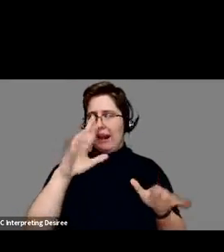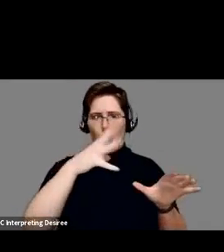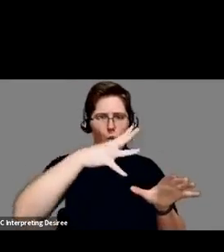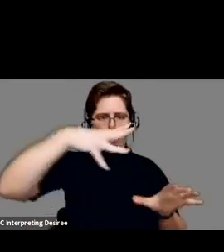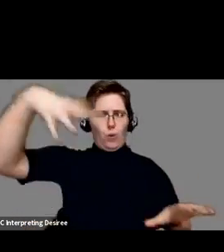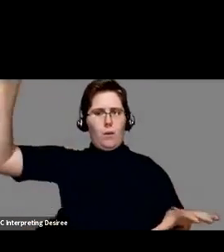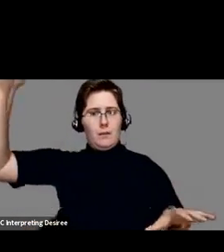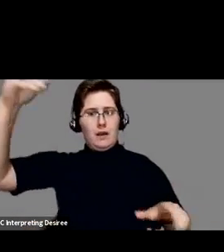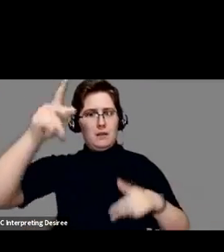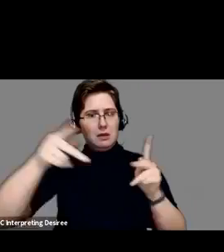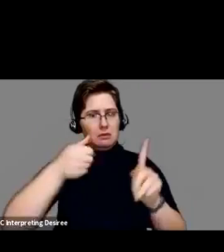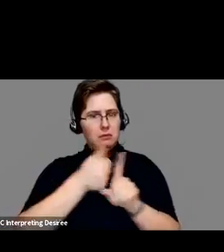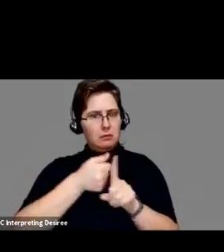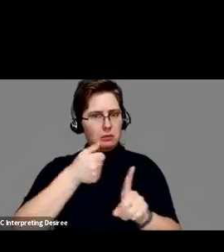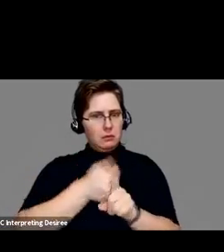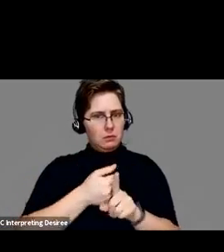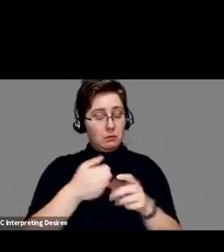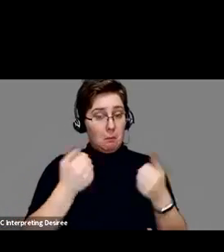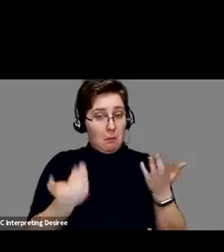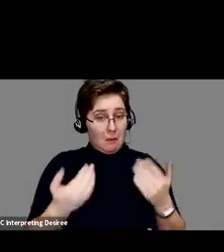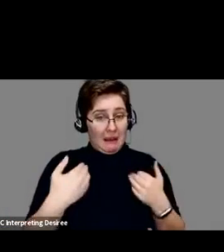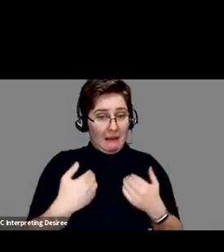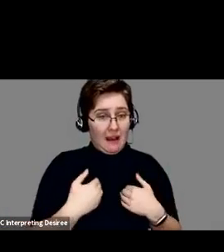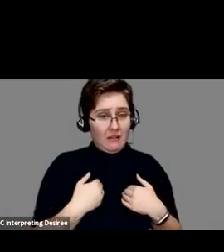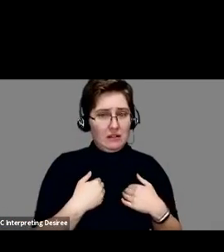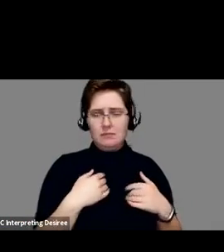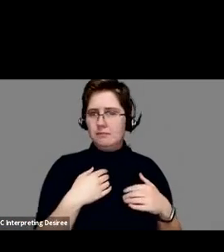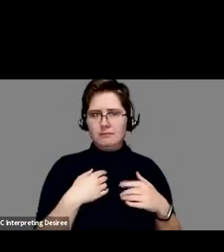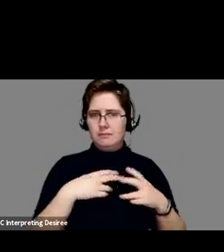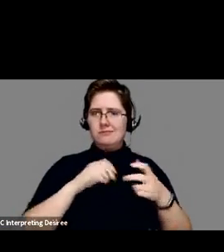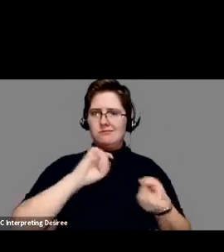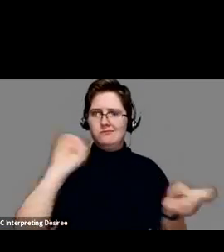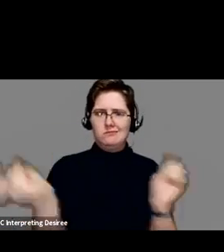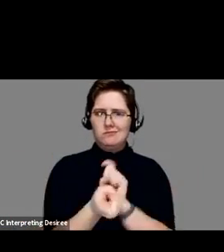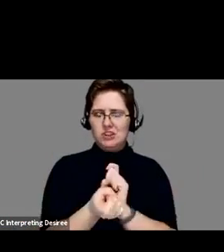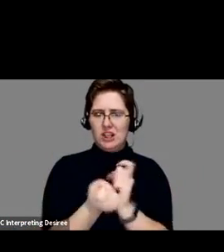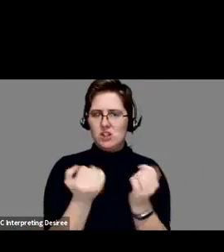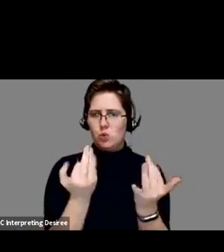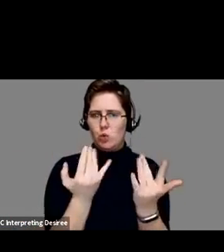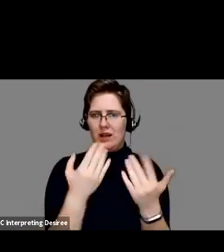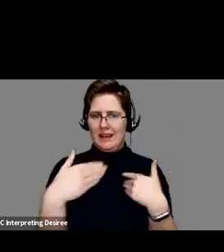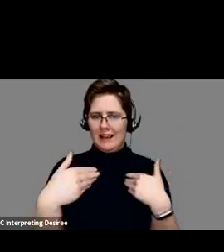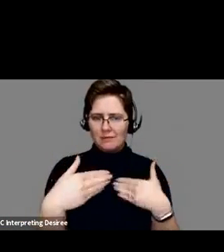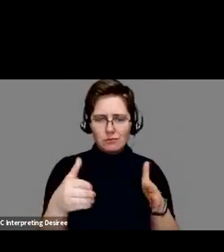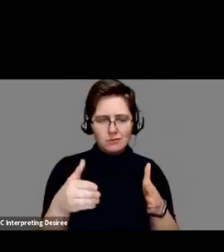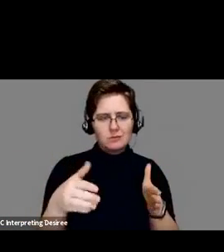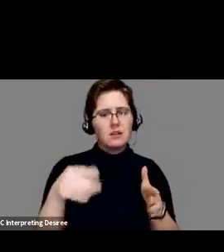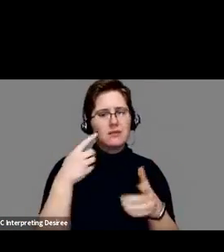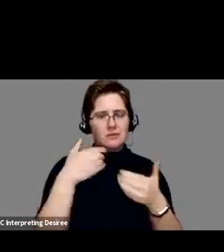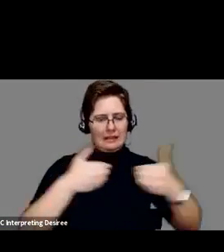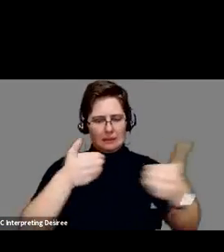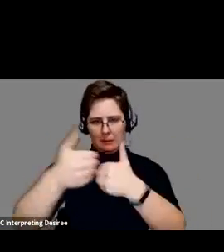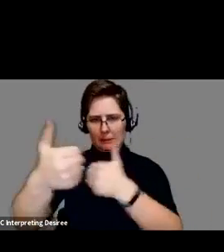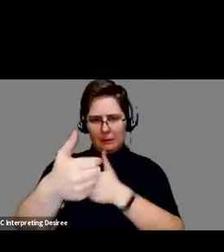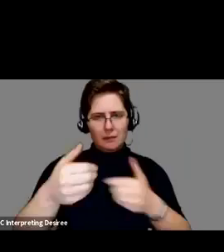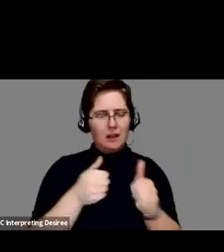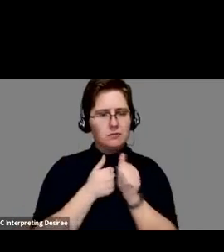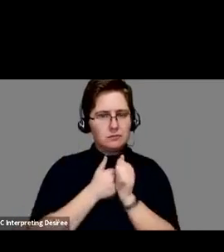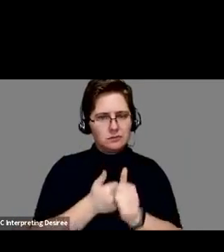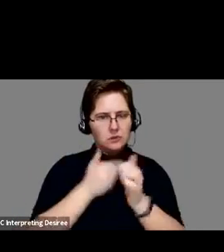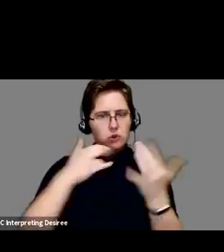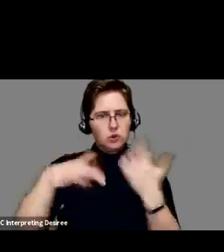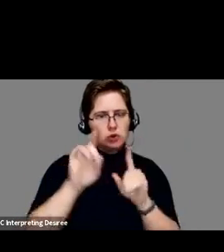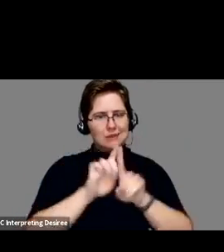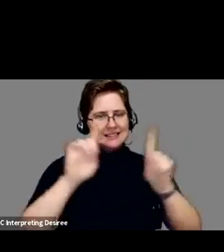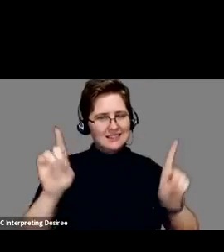have or potentially have COVID. We've had to structure different waiting areas to separate people and adhere to the social